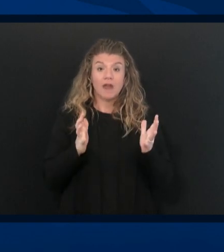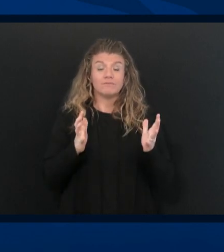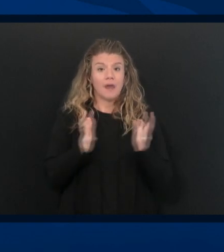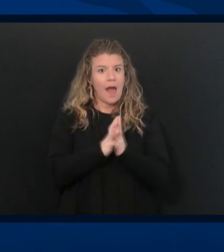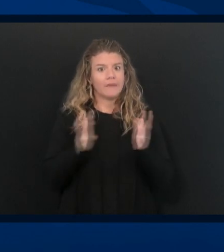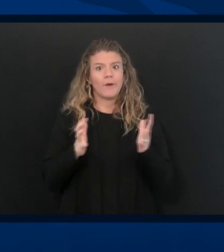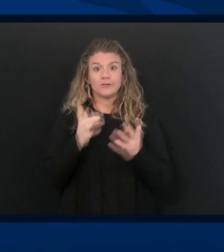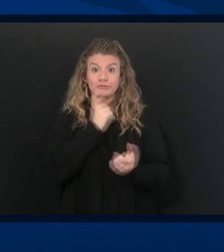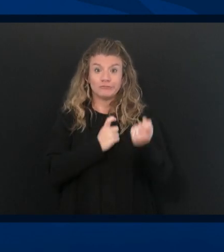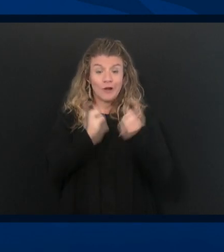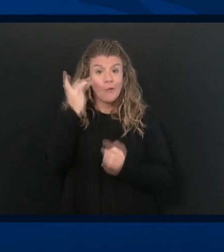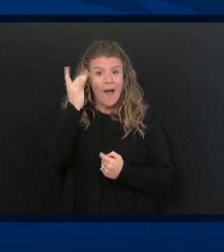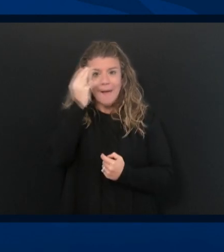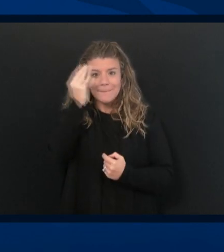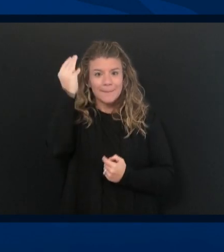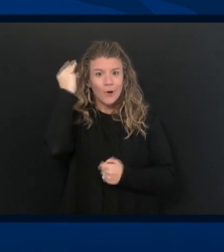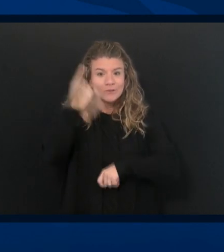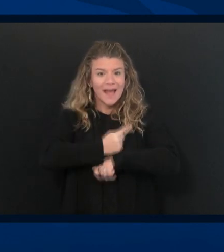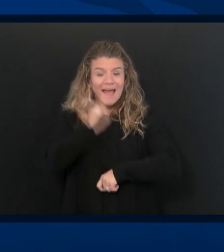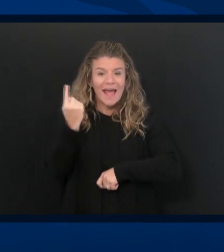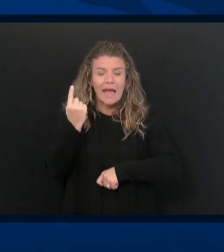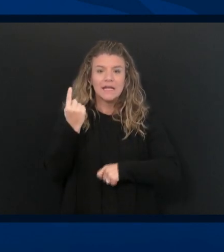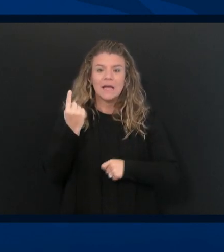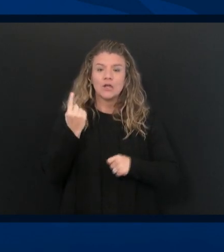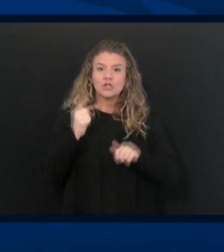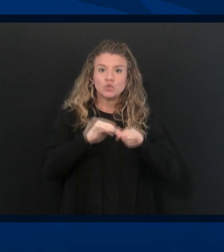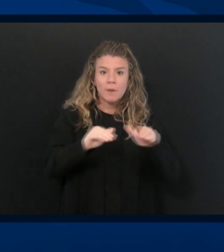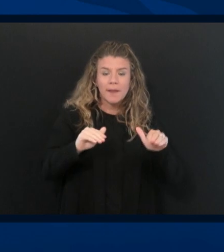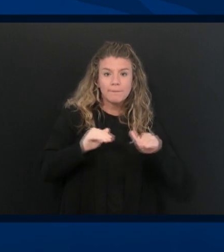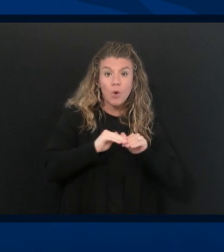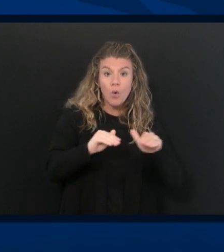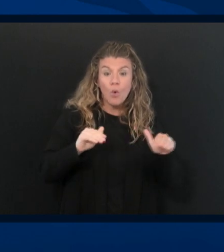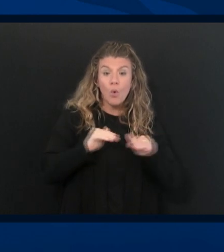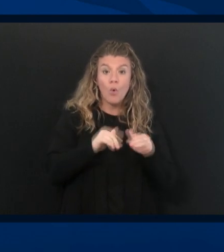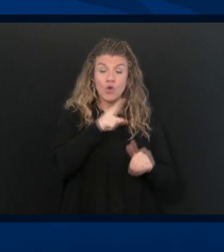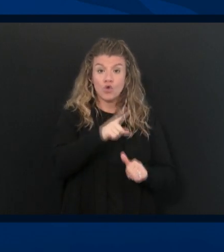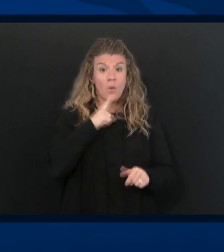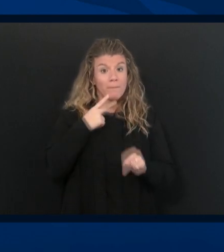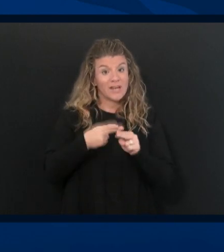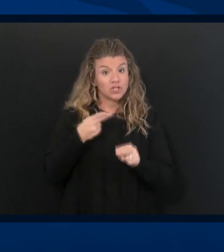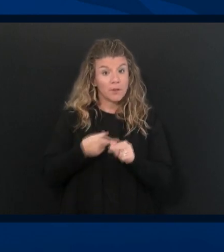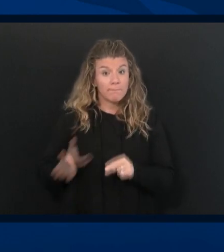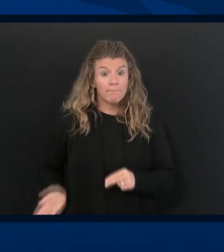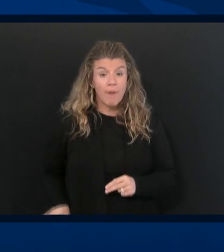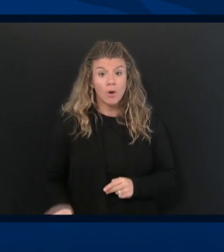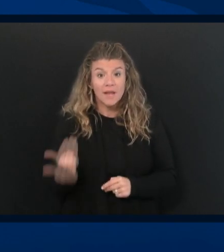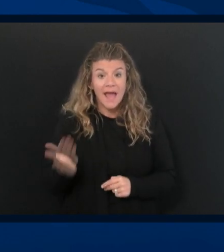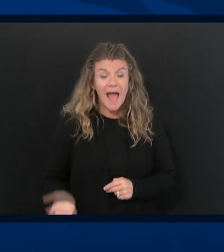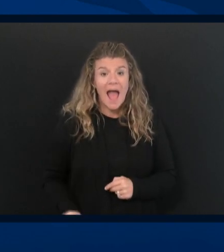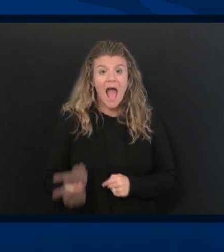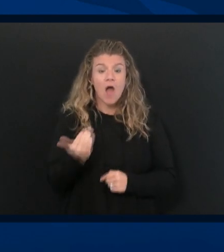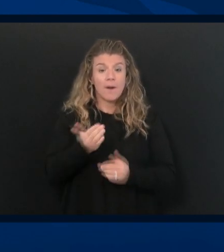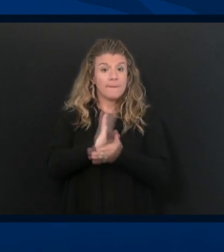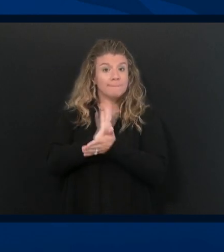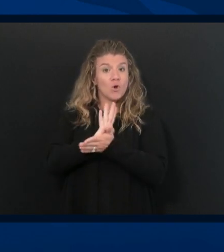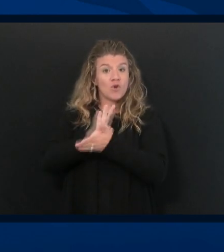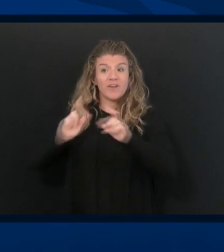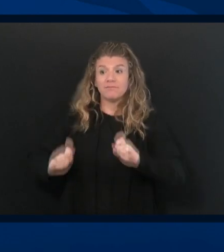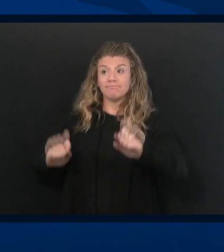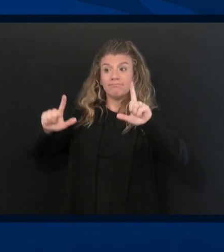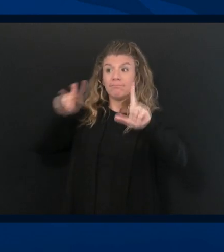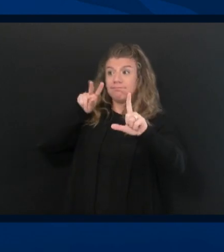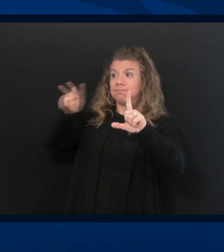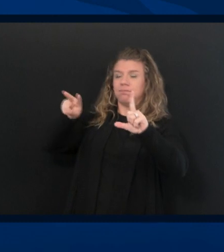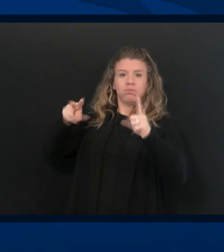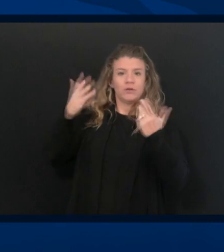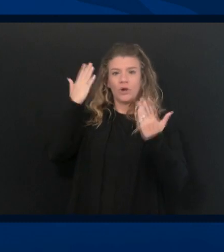approaching. How about swimming pools? And you've mentioned bowling alleys, movie theaters are still in limbo, and the fairs